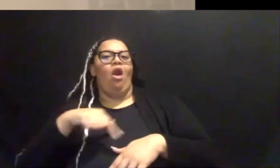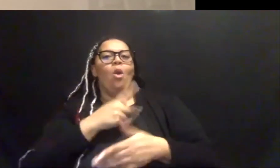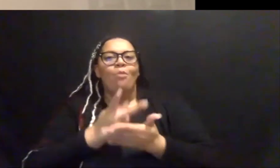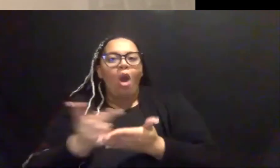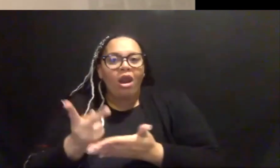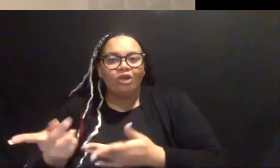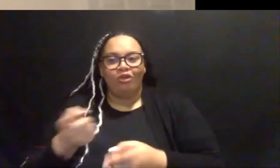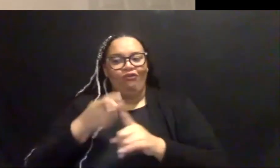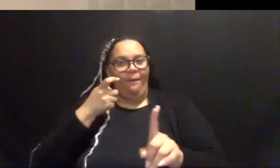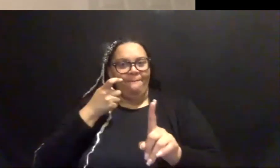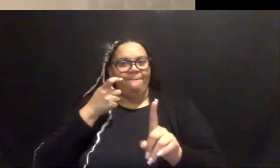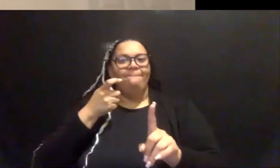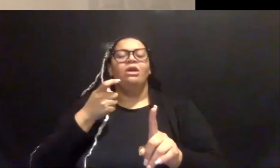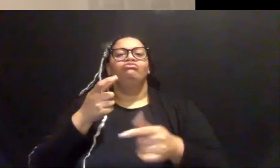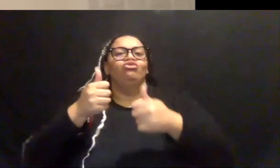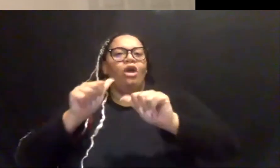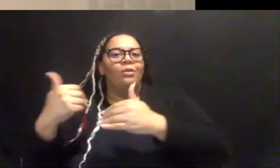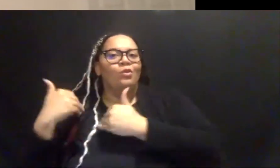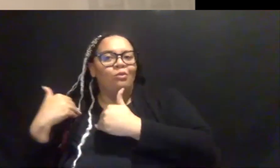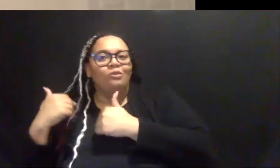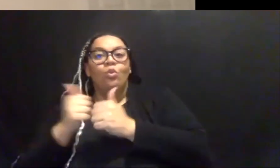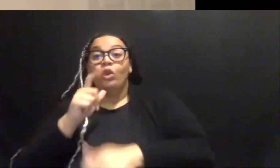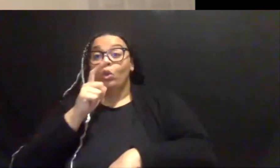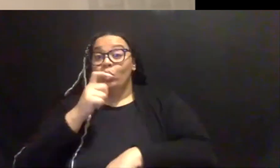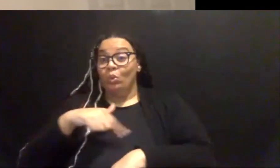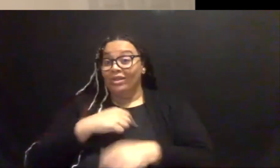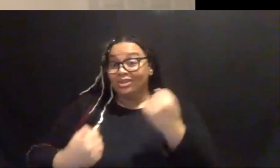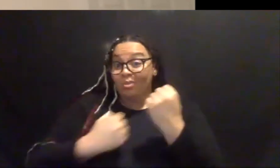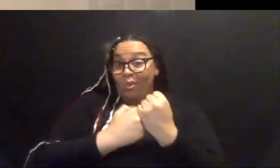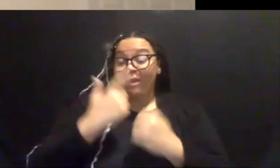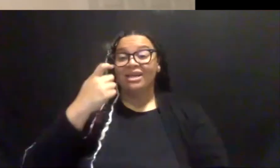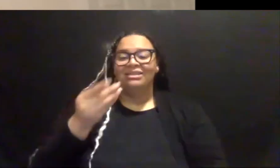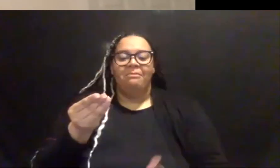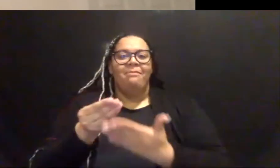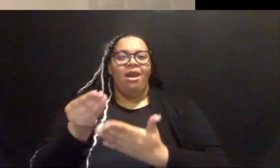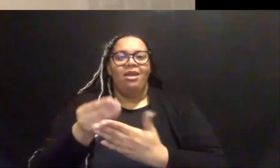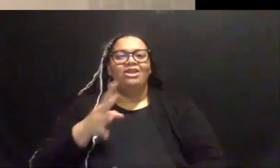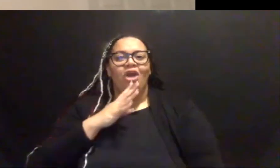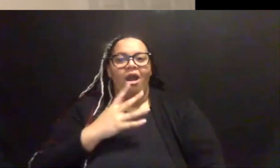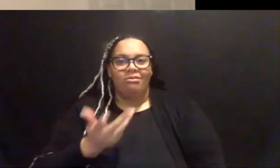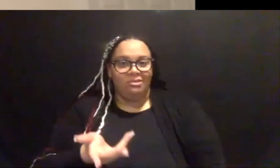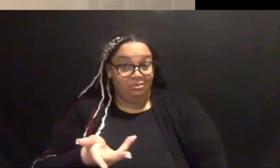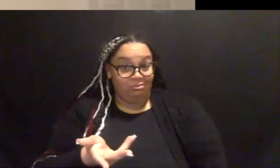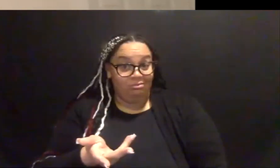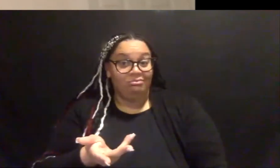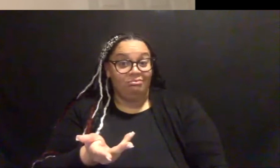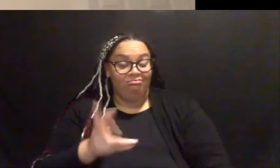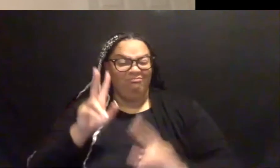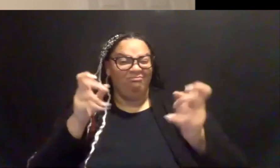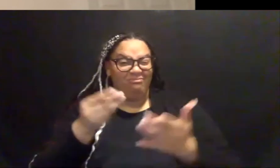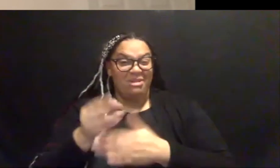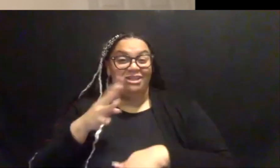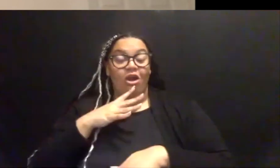to be responsible with how we, who we support, because money talks. And I think that's something I